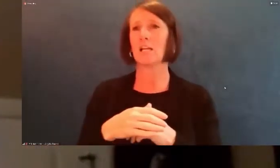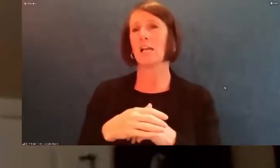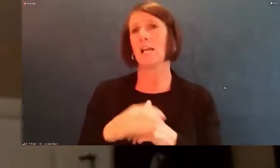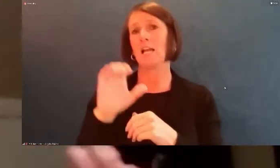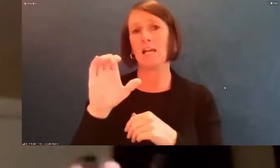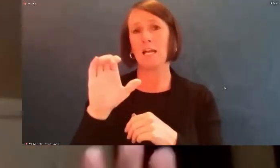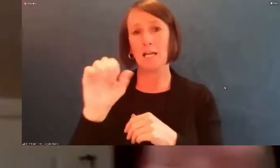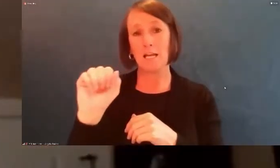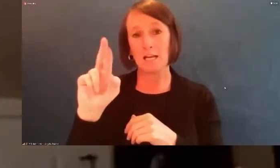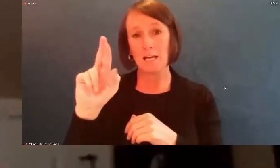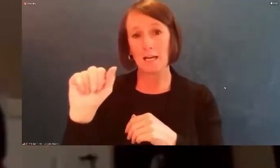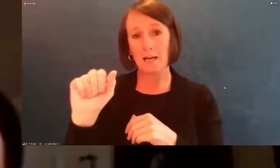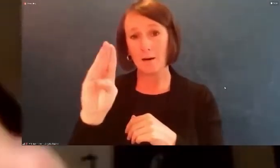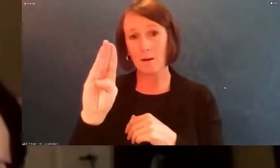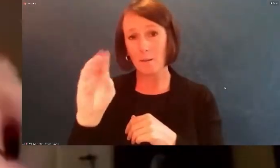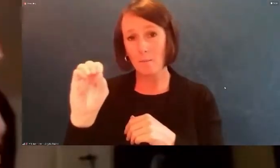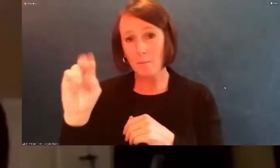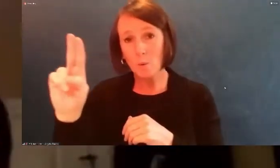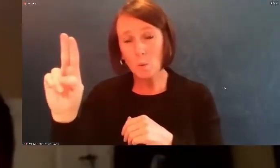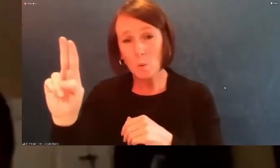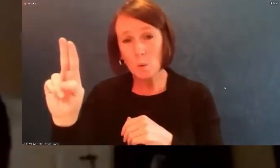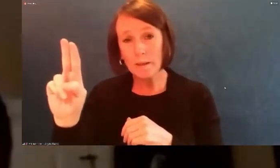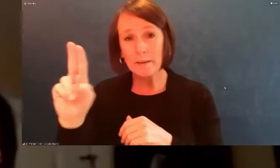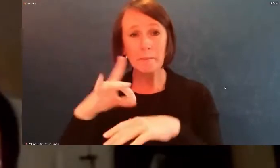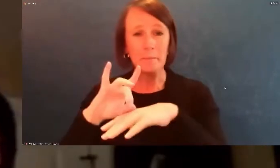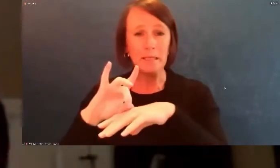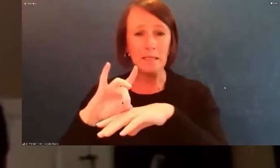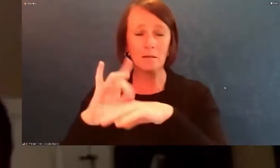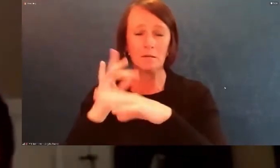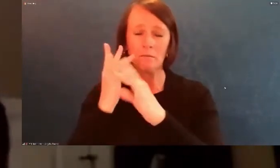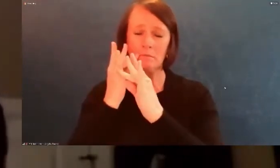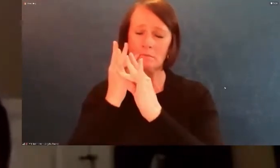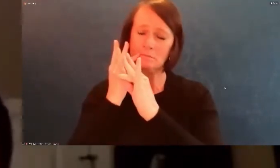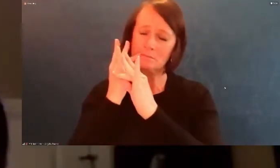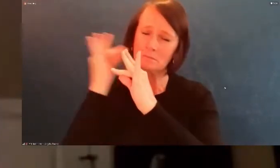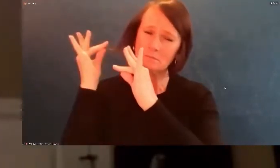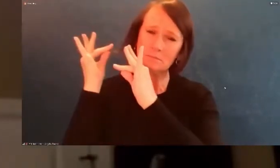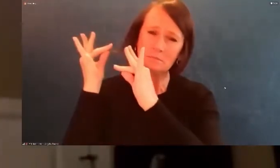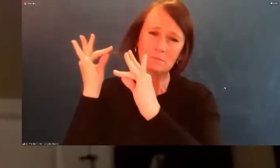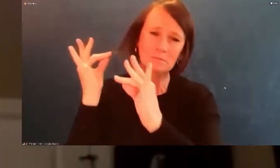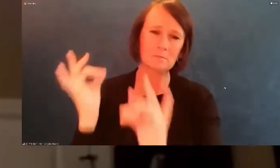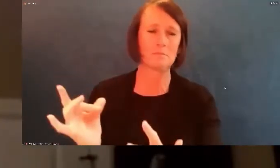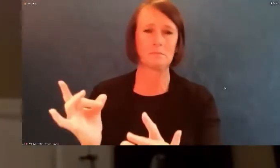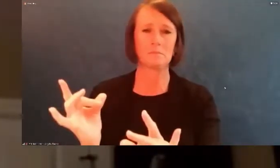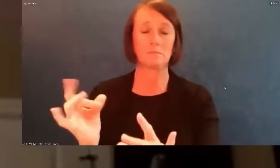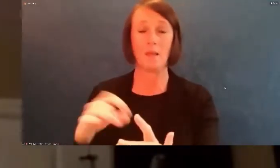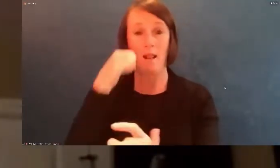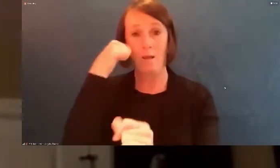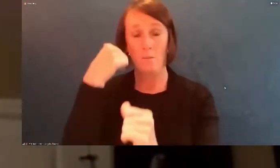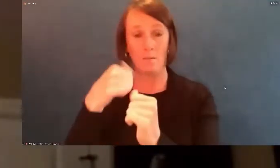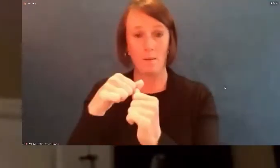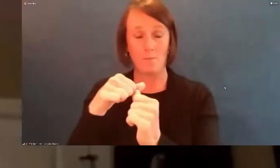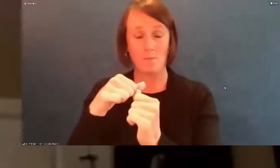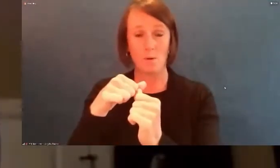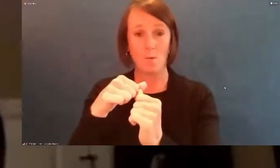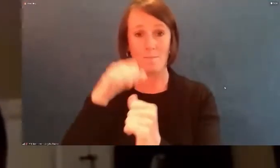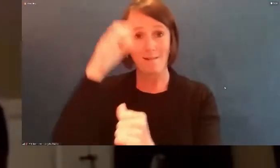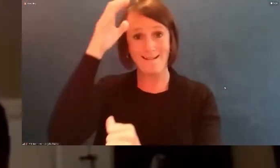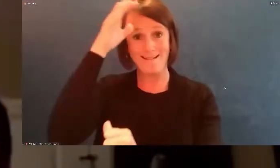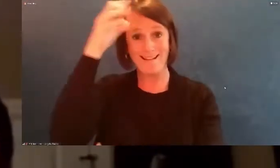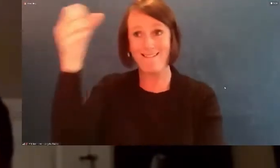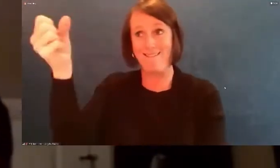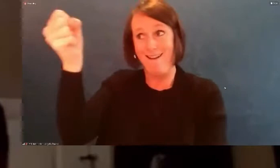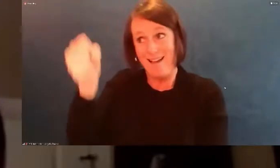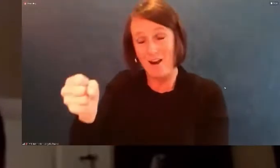him because my dad was the head of the Renewable Resources Technology program at Aurora College in Yellowknife or Fort Smith.